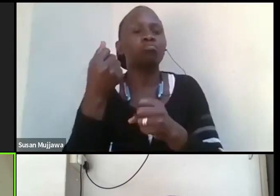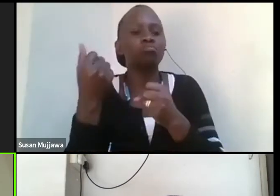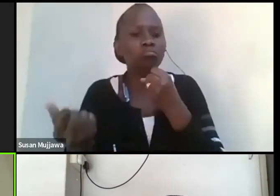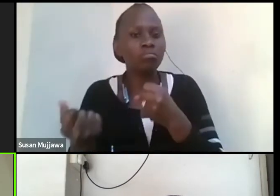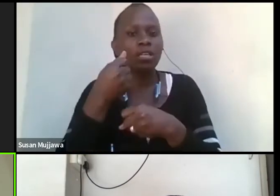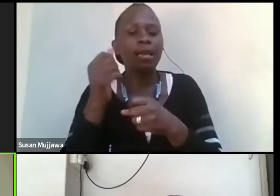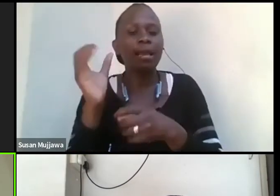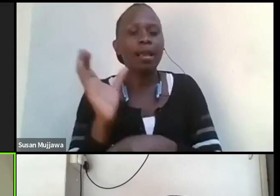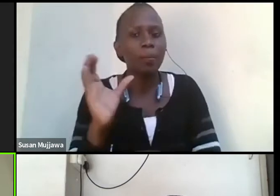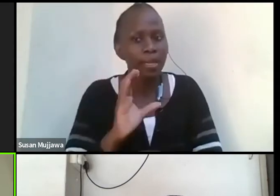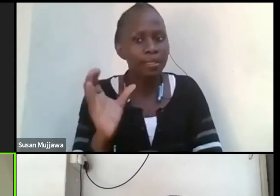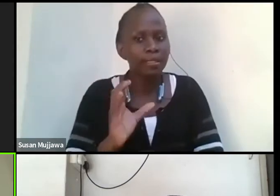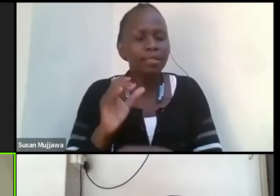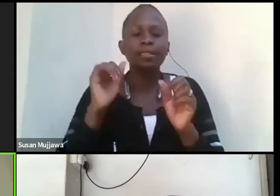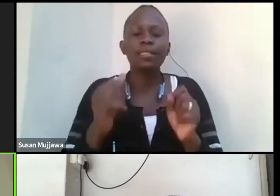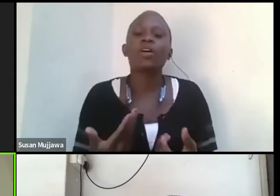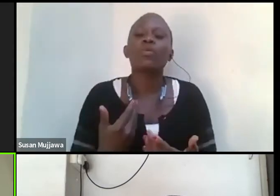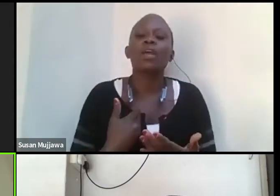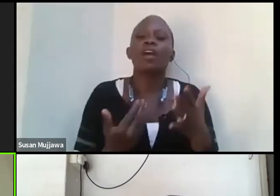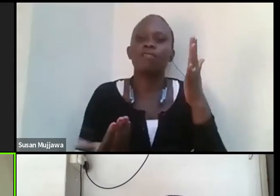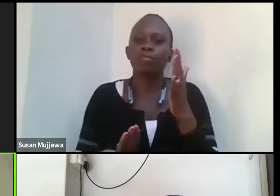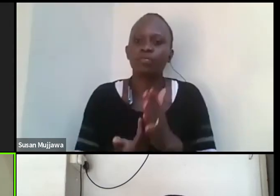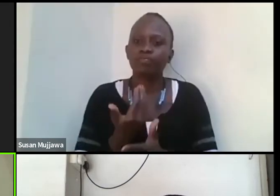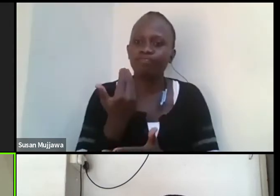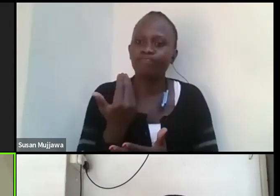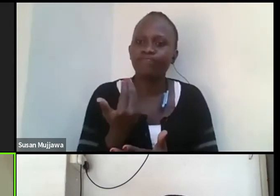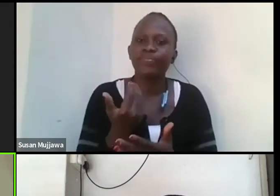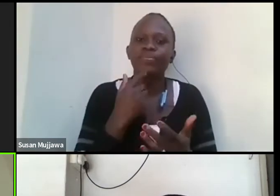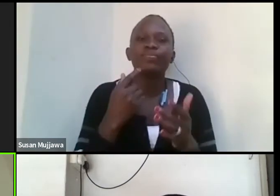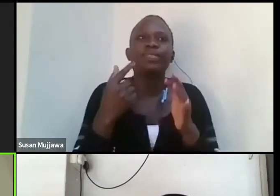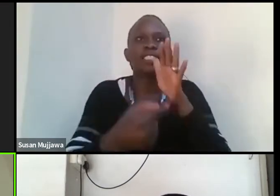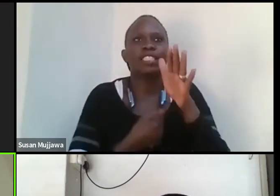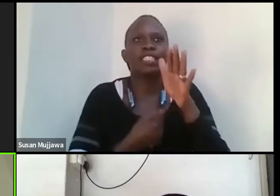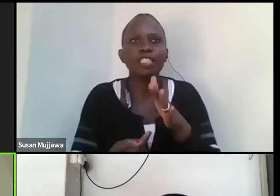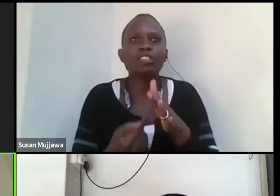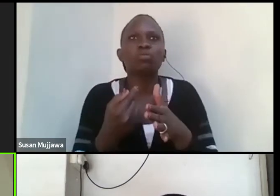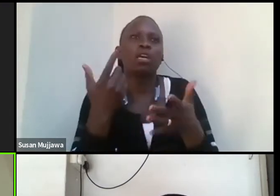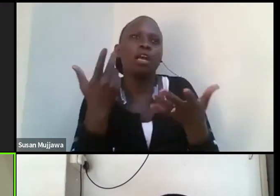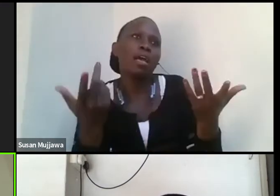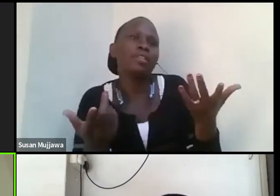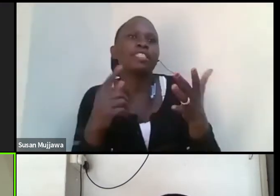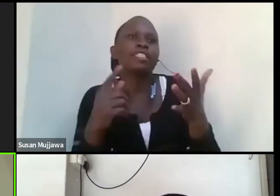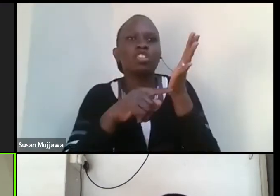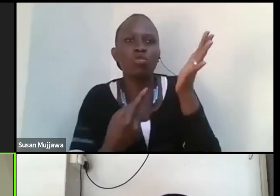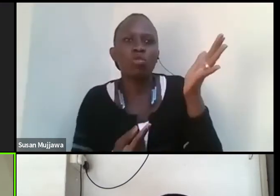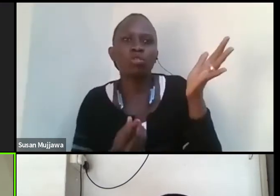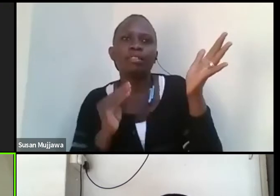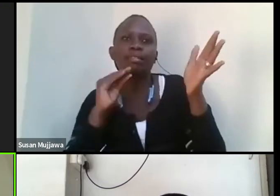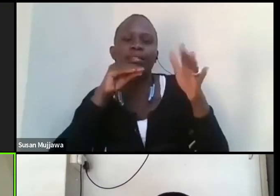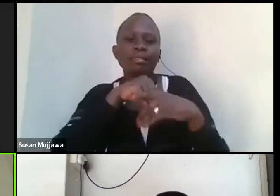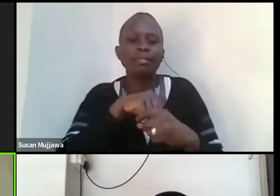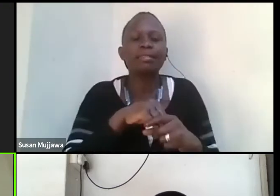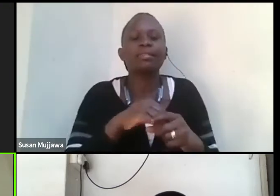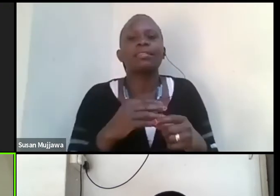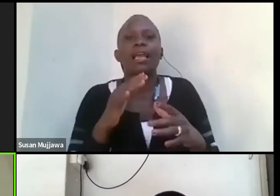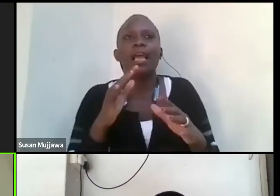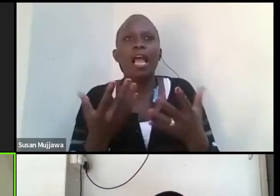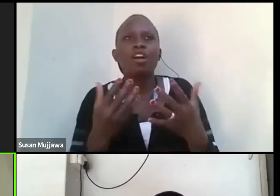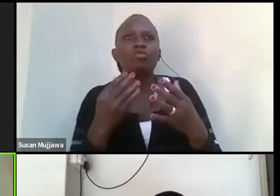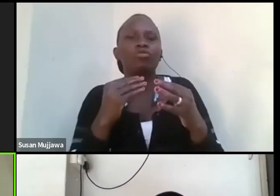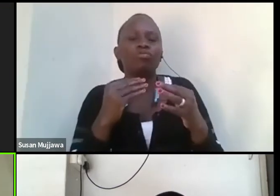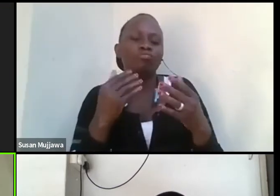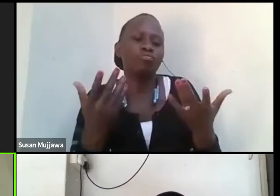trading online. How do we get our product to market, to that C that Daniel was talking about? And there